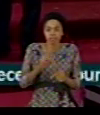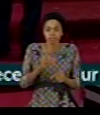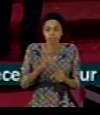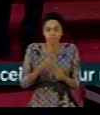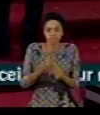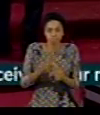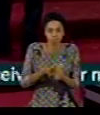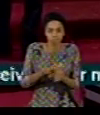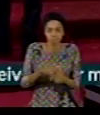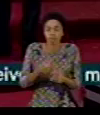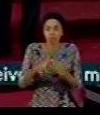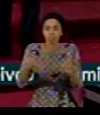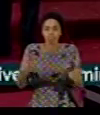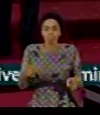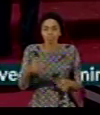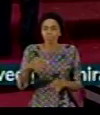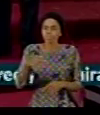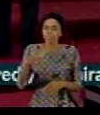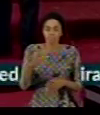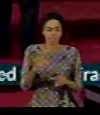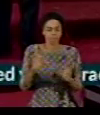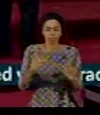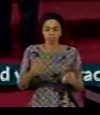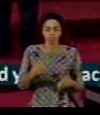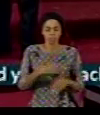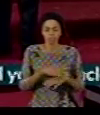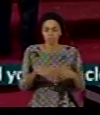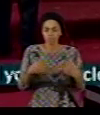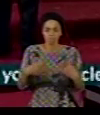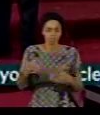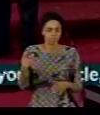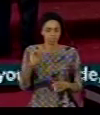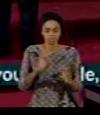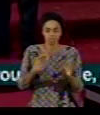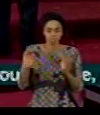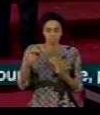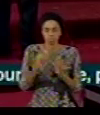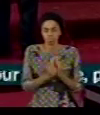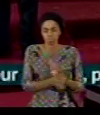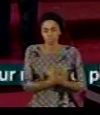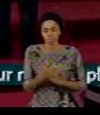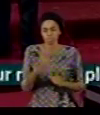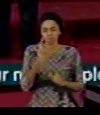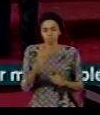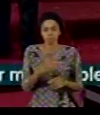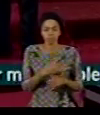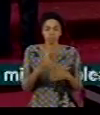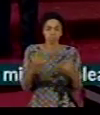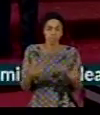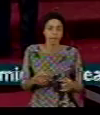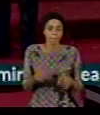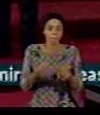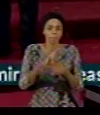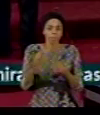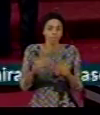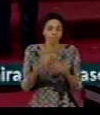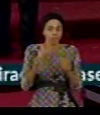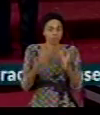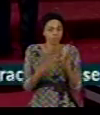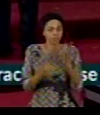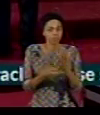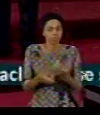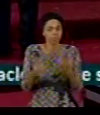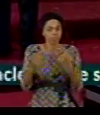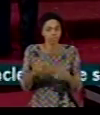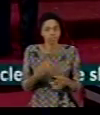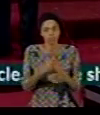when the program come up, I told my children that this kind of challenge, I did not understand. We must attend this program till